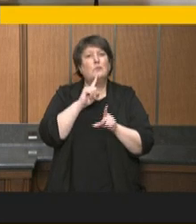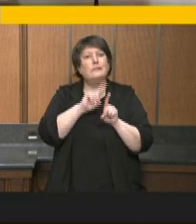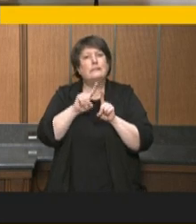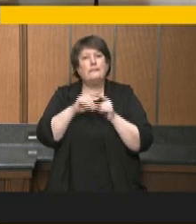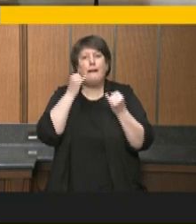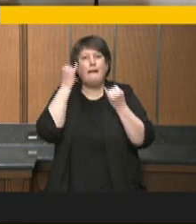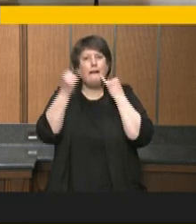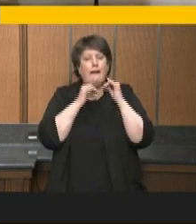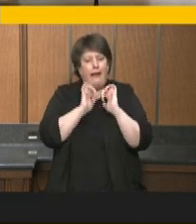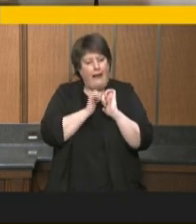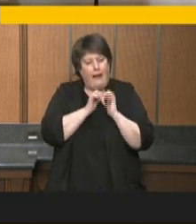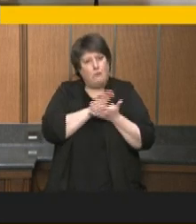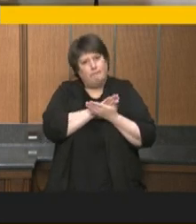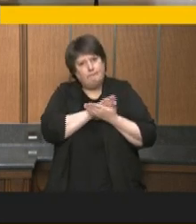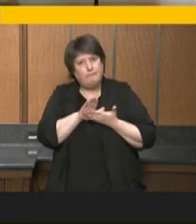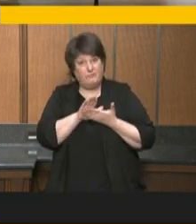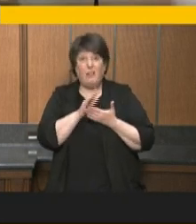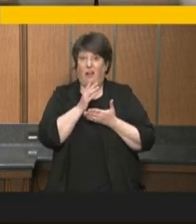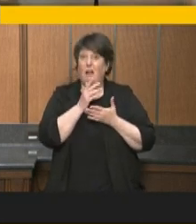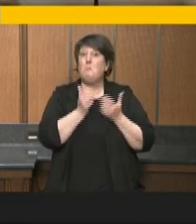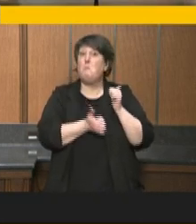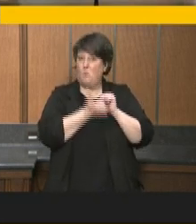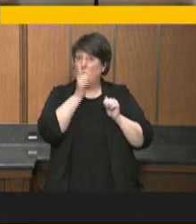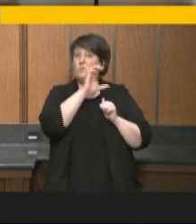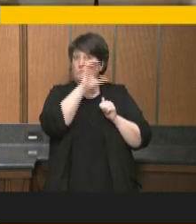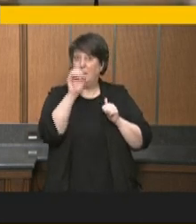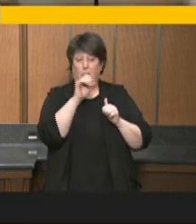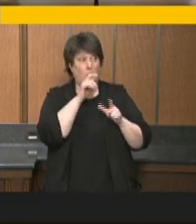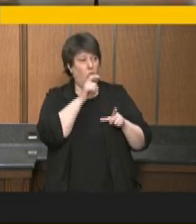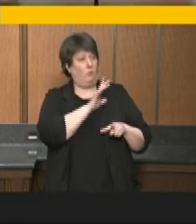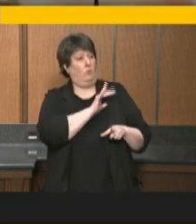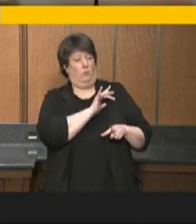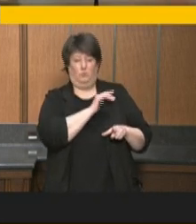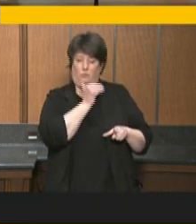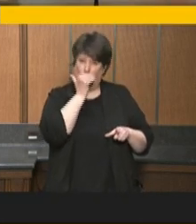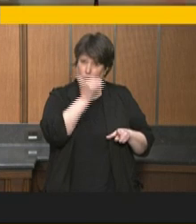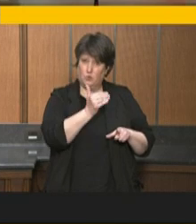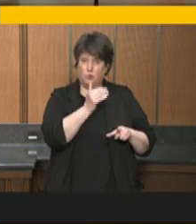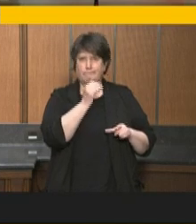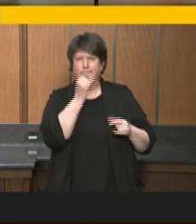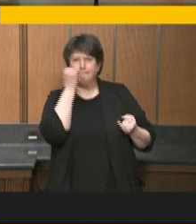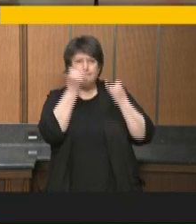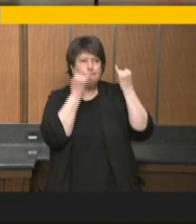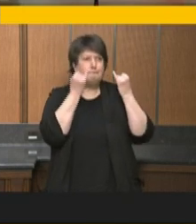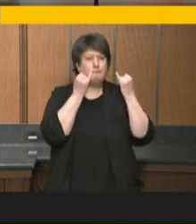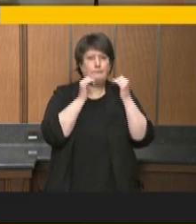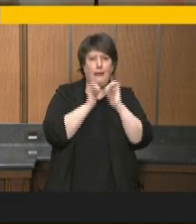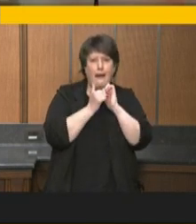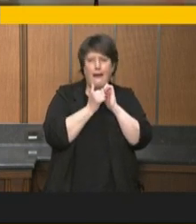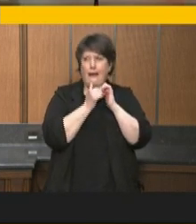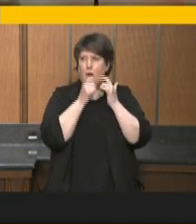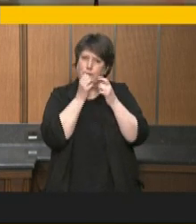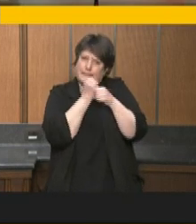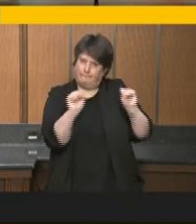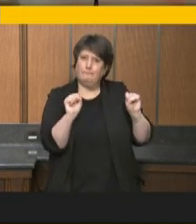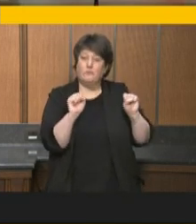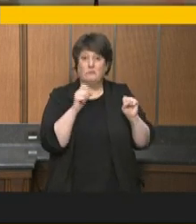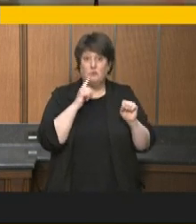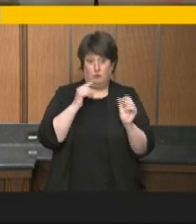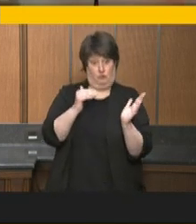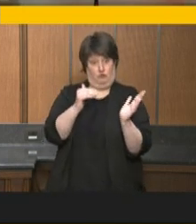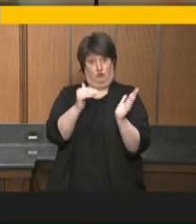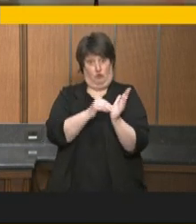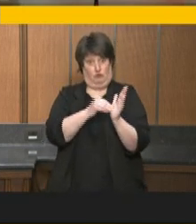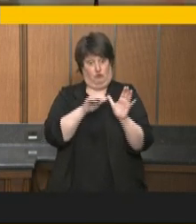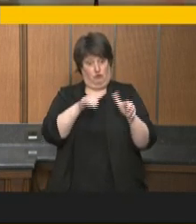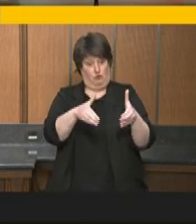do think companies are actually really stepping up and looking at all sorts of innovative ways that people can do things. Doctors actually doing more